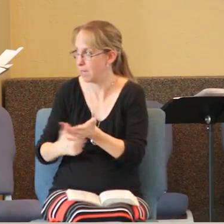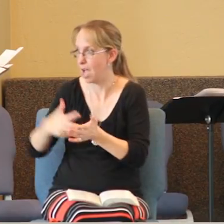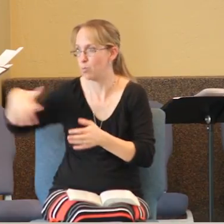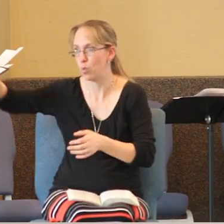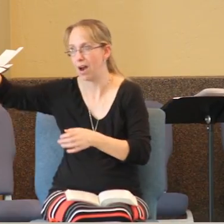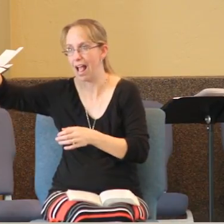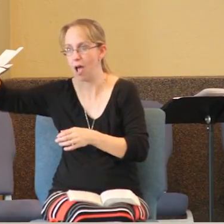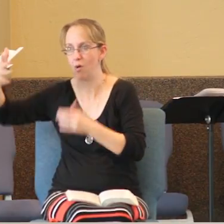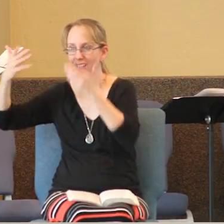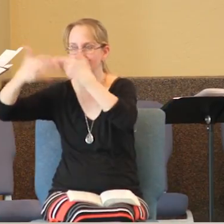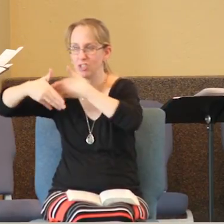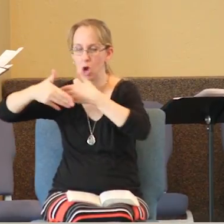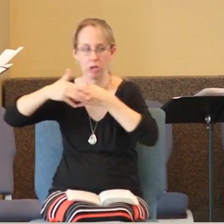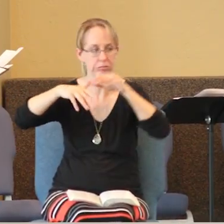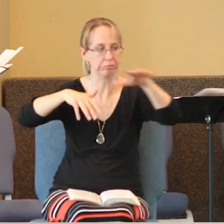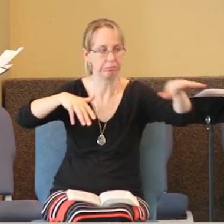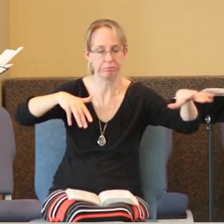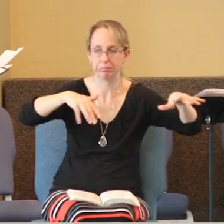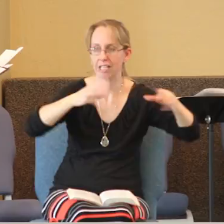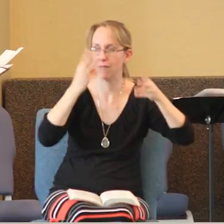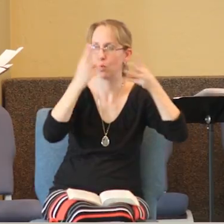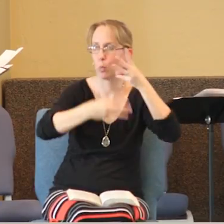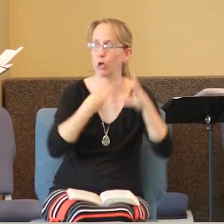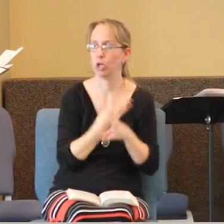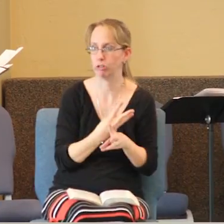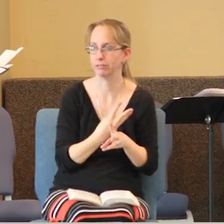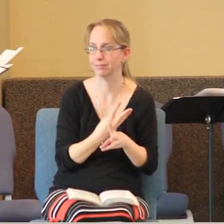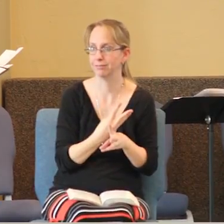ourselves in the darkness that is the world